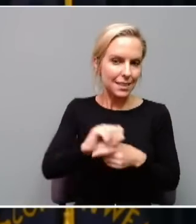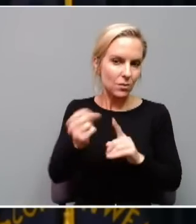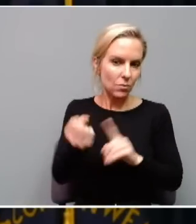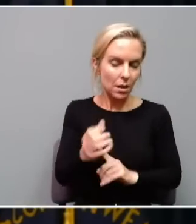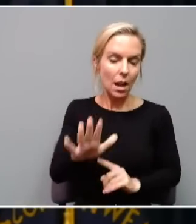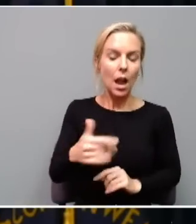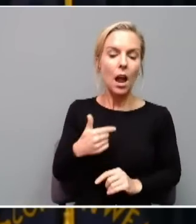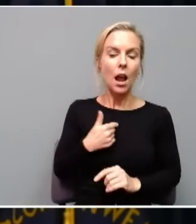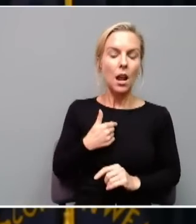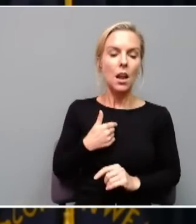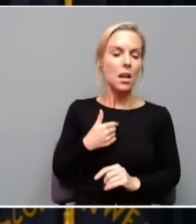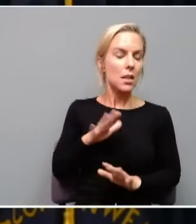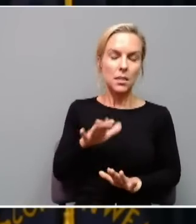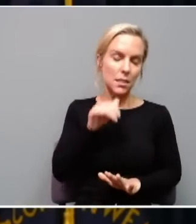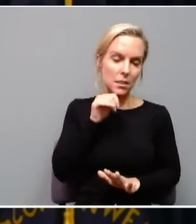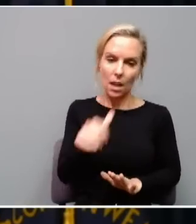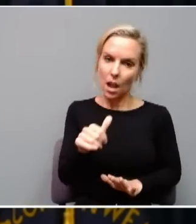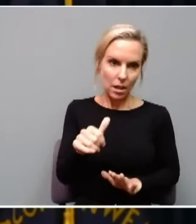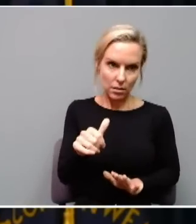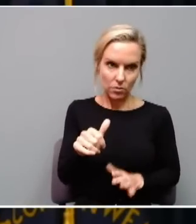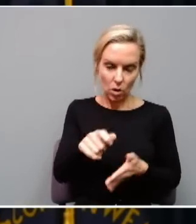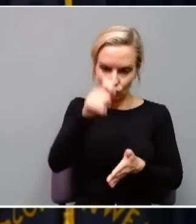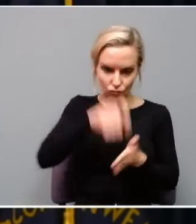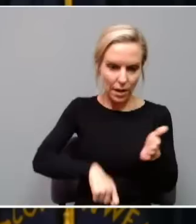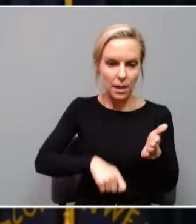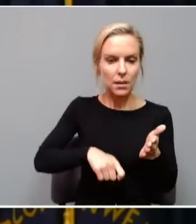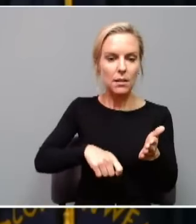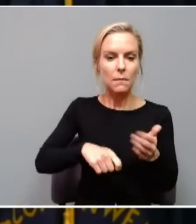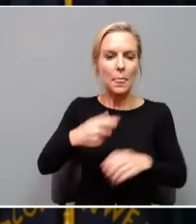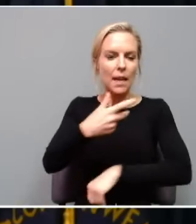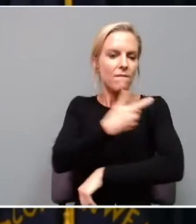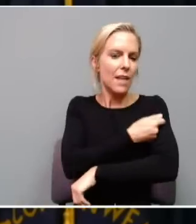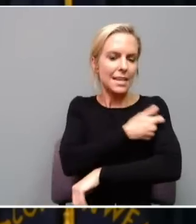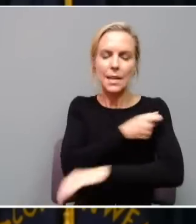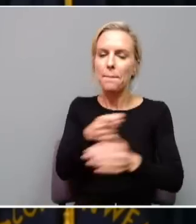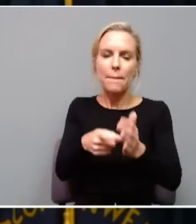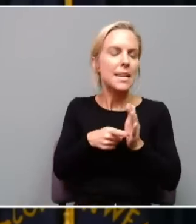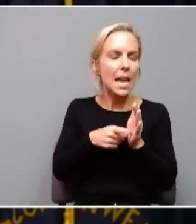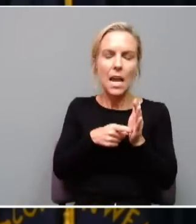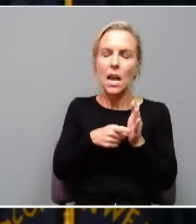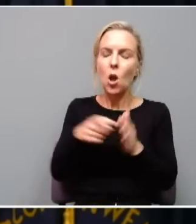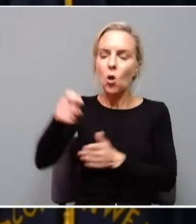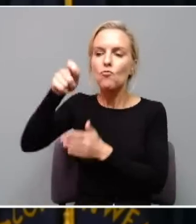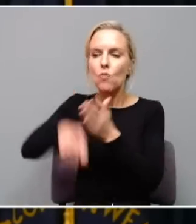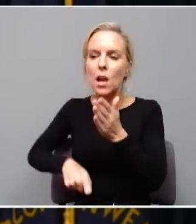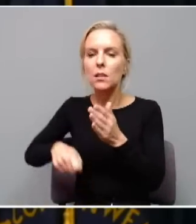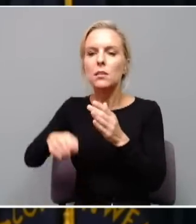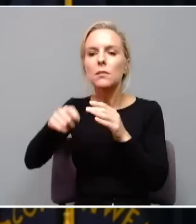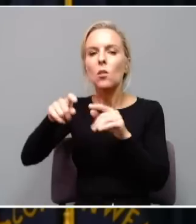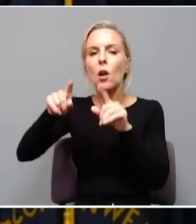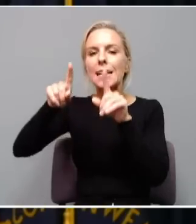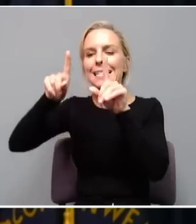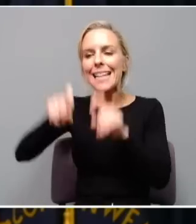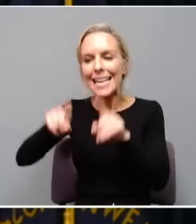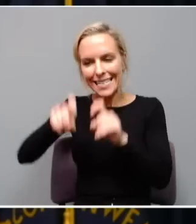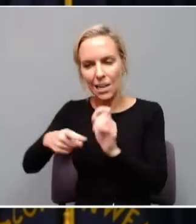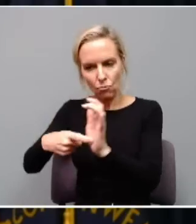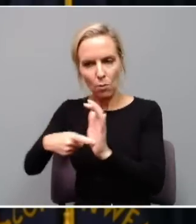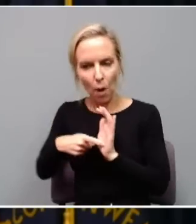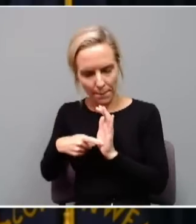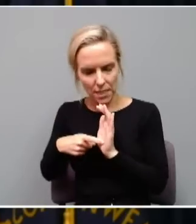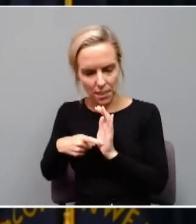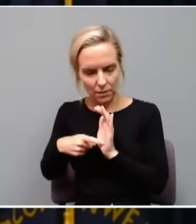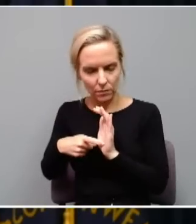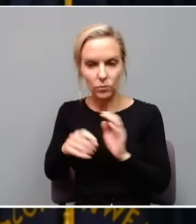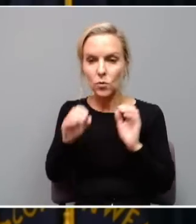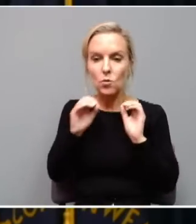is not, as written, a vaccine mandate. It is a testing requirement. No one is